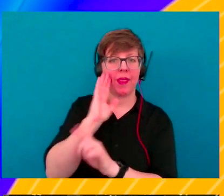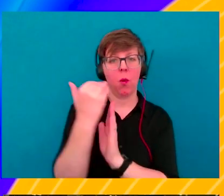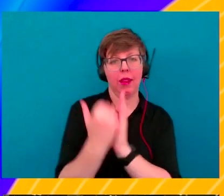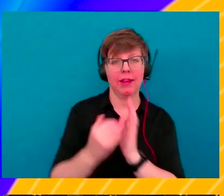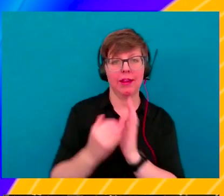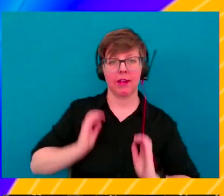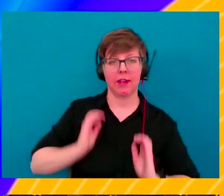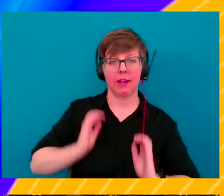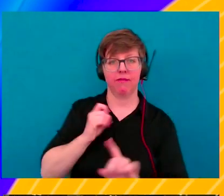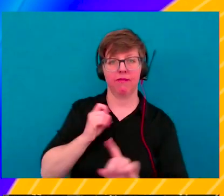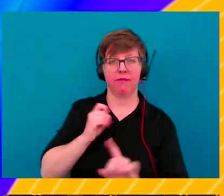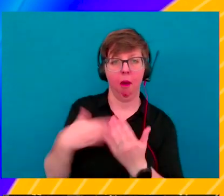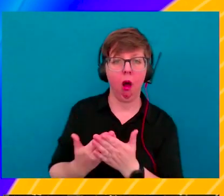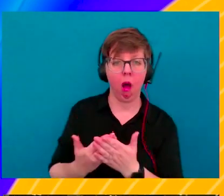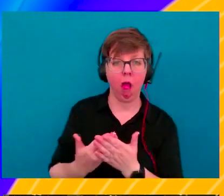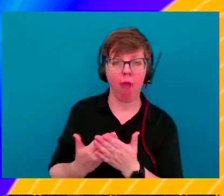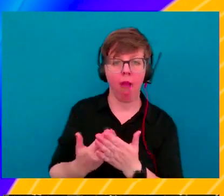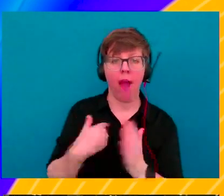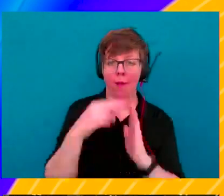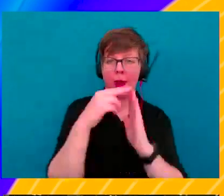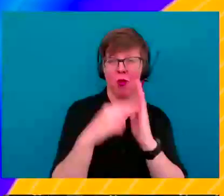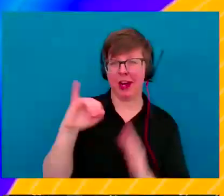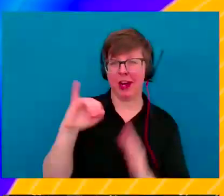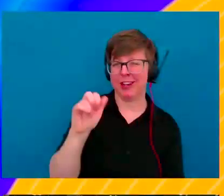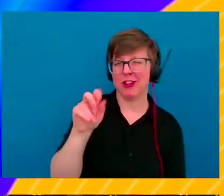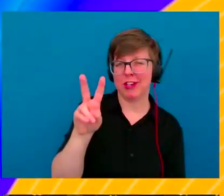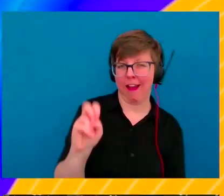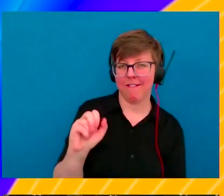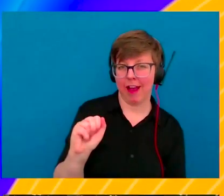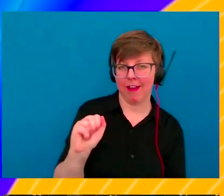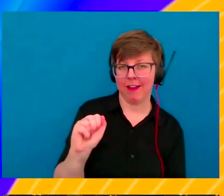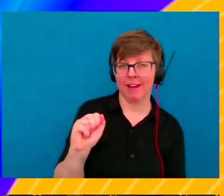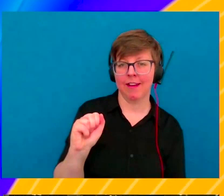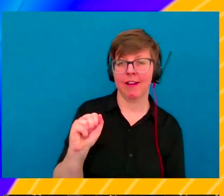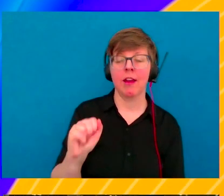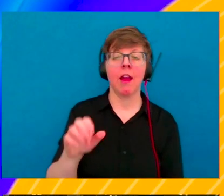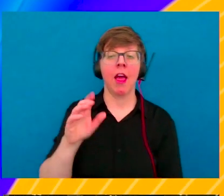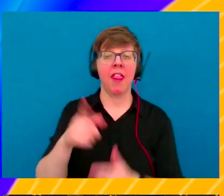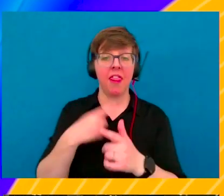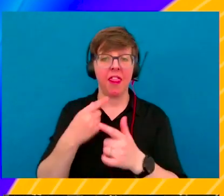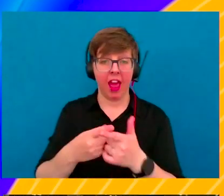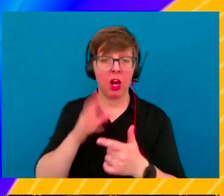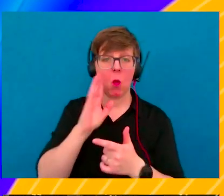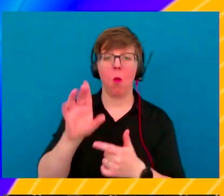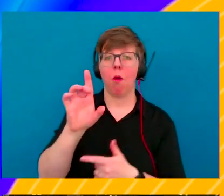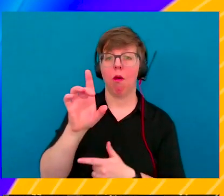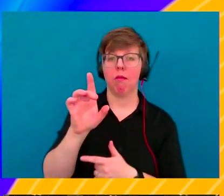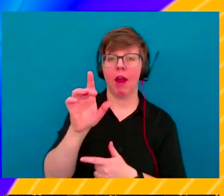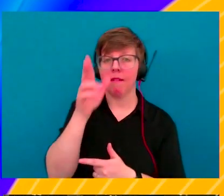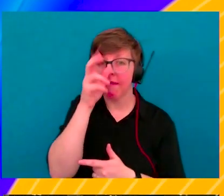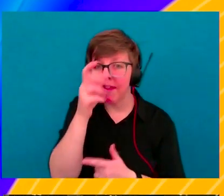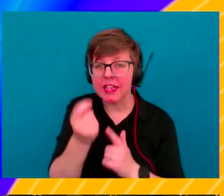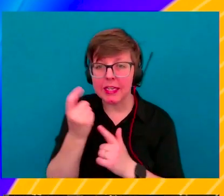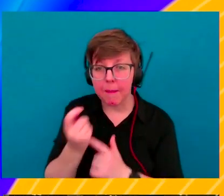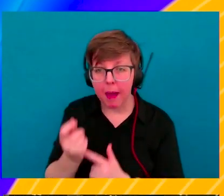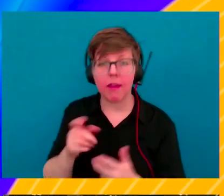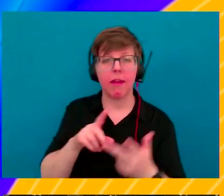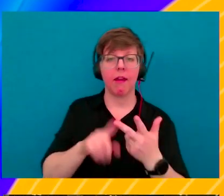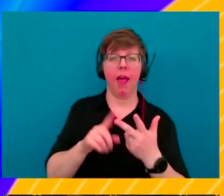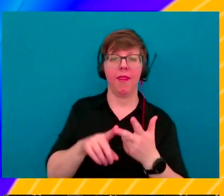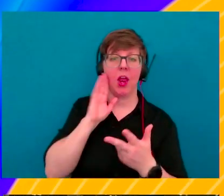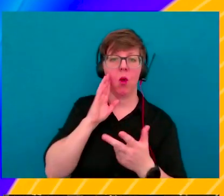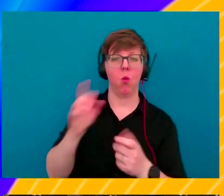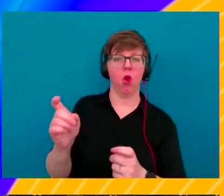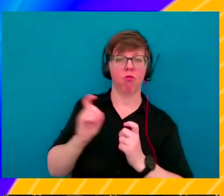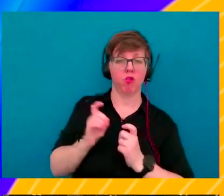I'm reading Java here. It's going to do a sort against that, and then it's going to do some debugging and return a customer list. And then what's super cool is, let me grab this